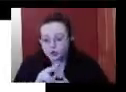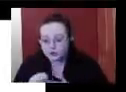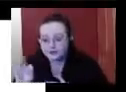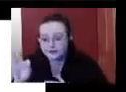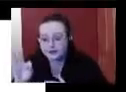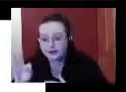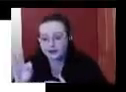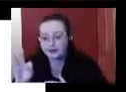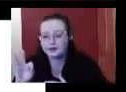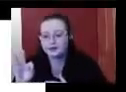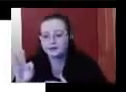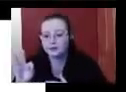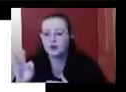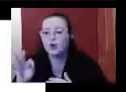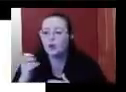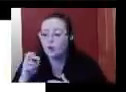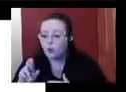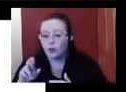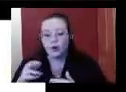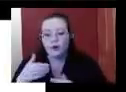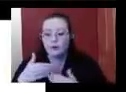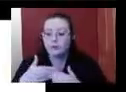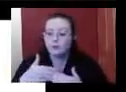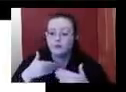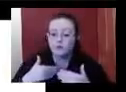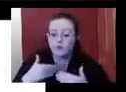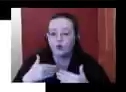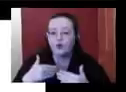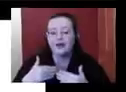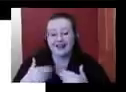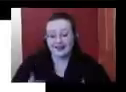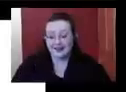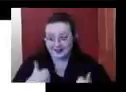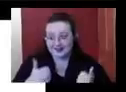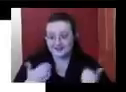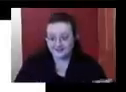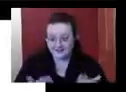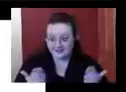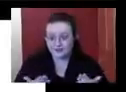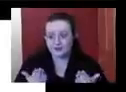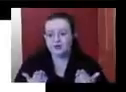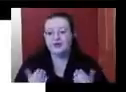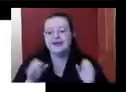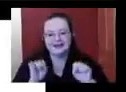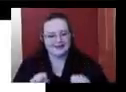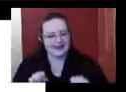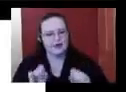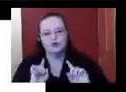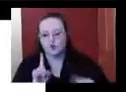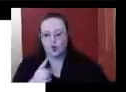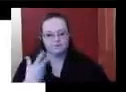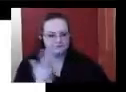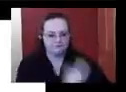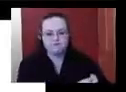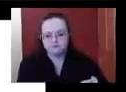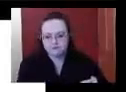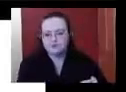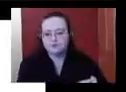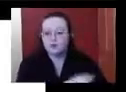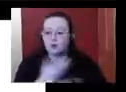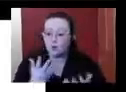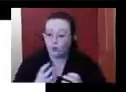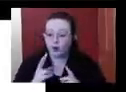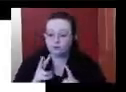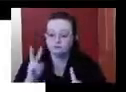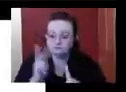attend school in Halton can get their COVID vaccines through any of our walk-in community clinics. Appointments for youth